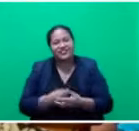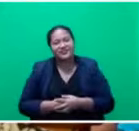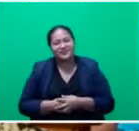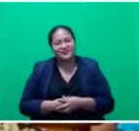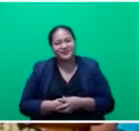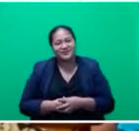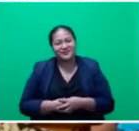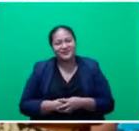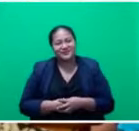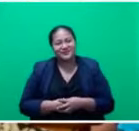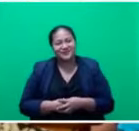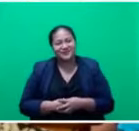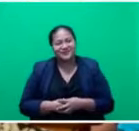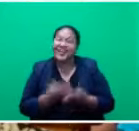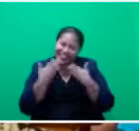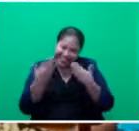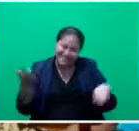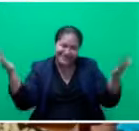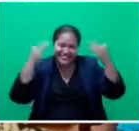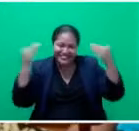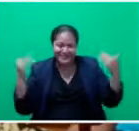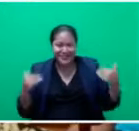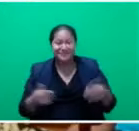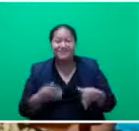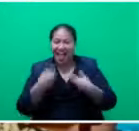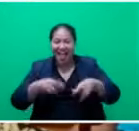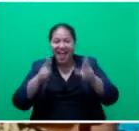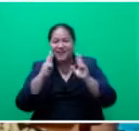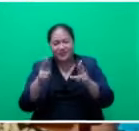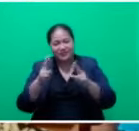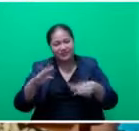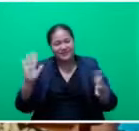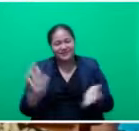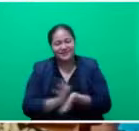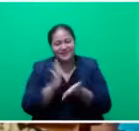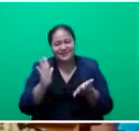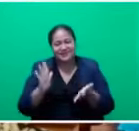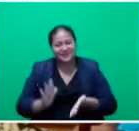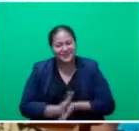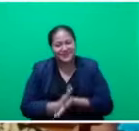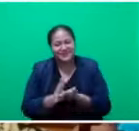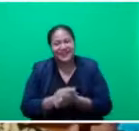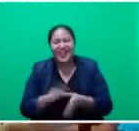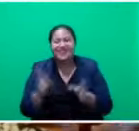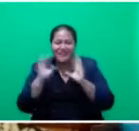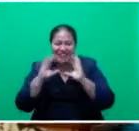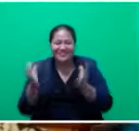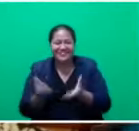Thank you, Mr. Speaker. And I wish you a very happy and Merry Christmas.